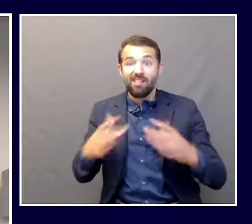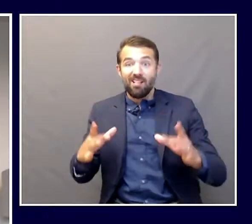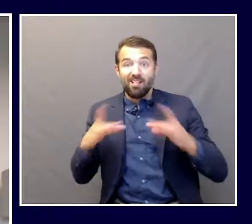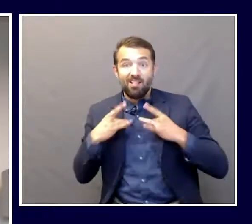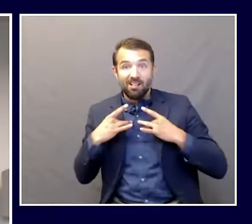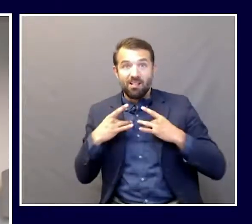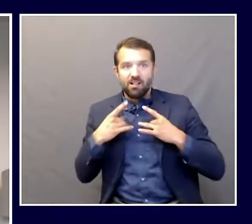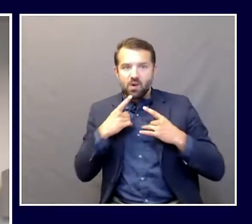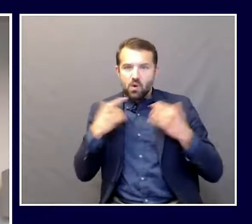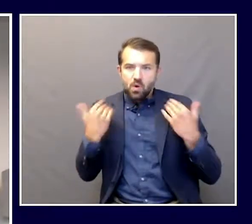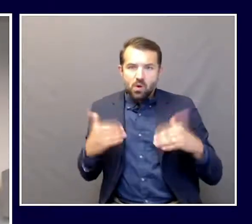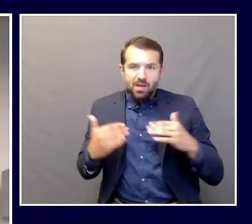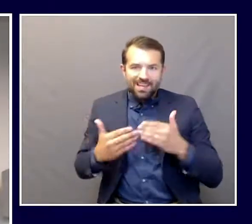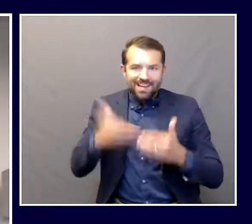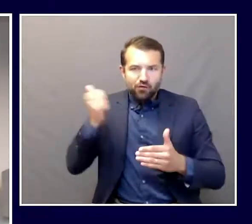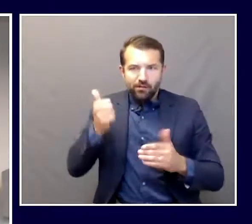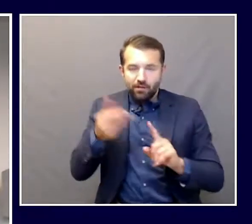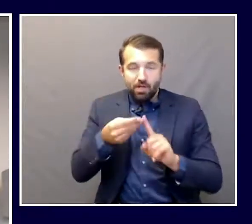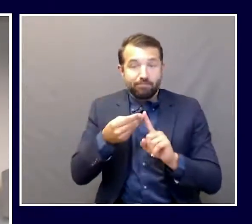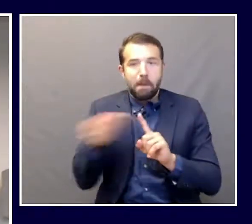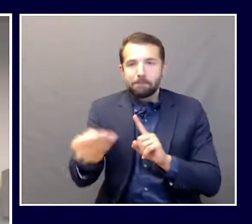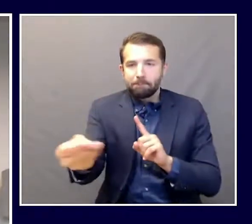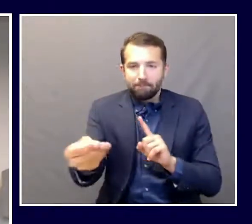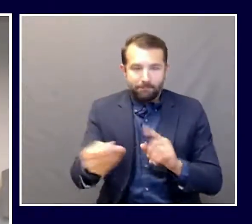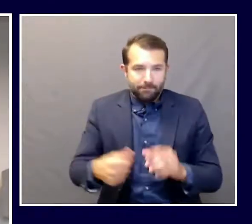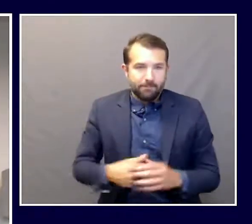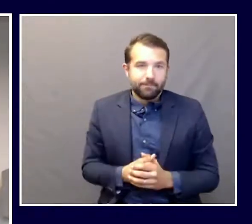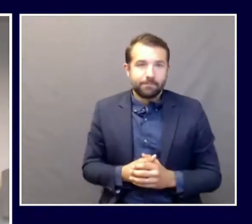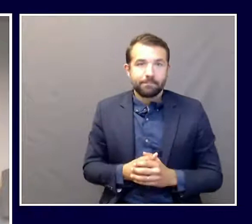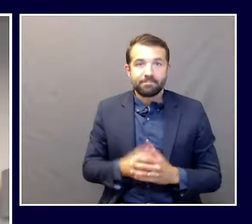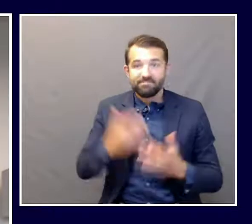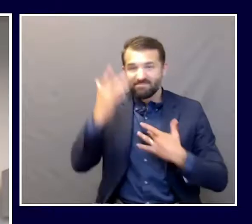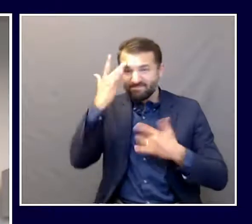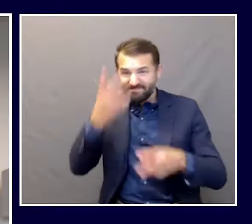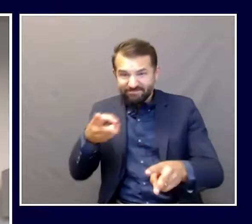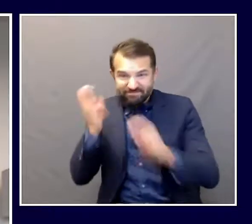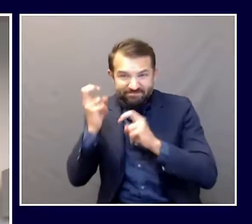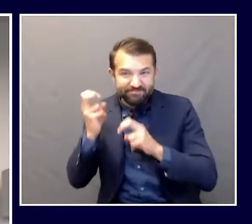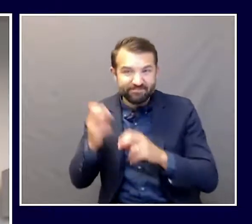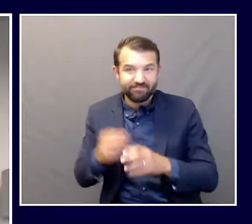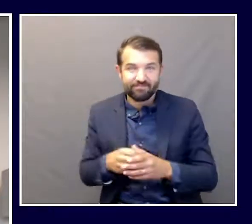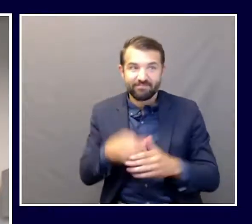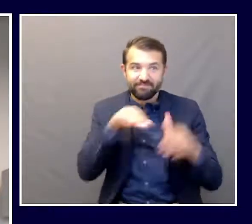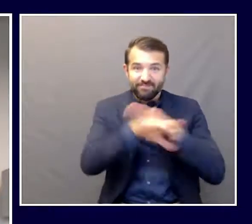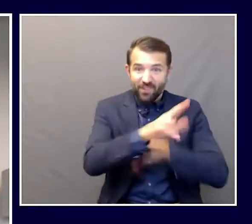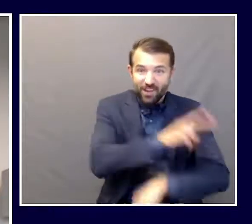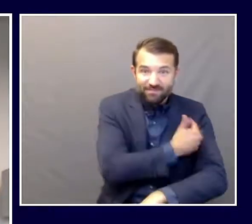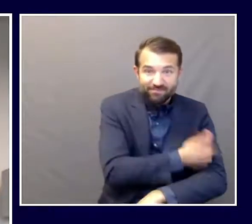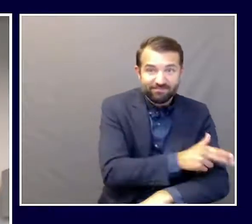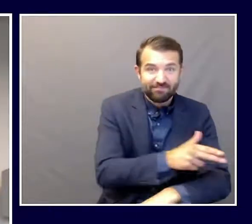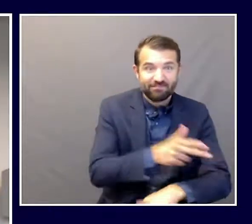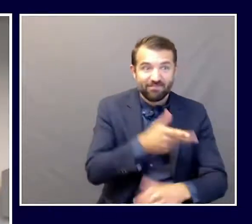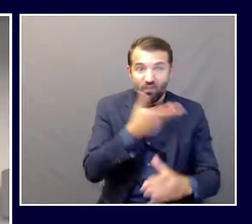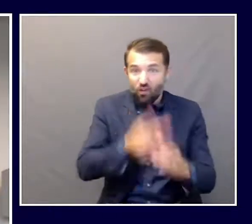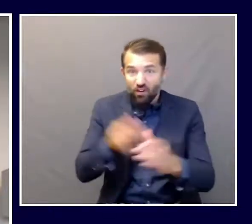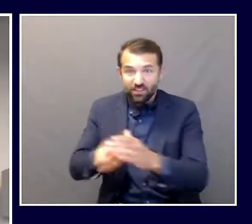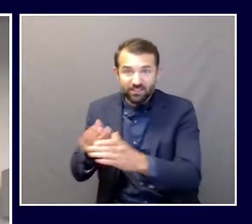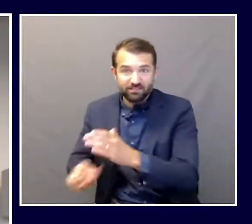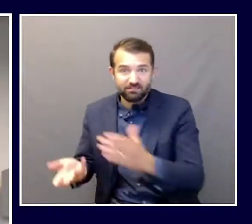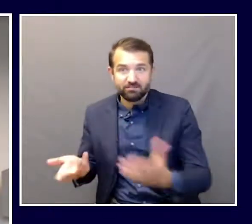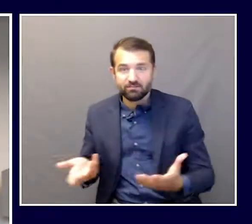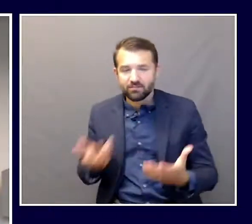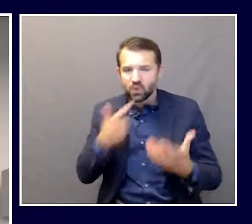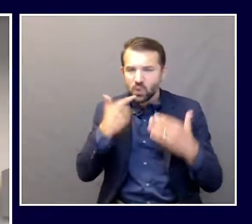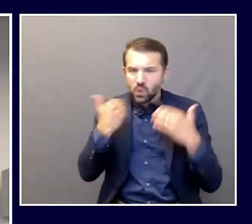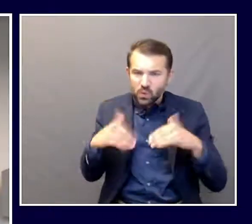likelihood of causing death. For folks who are already vaccinated, the pandemic's newest chapter posed